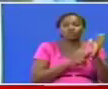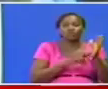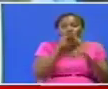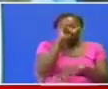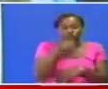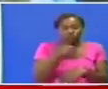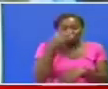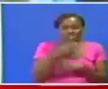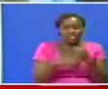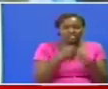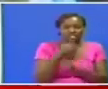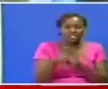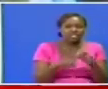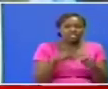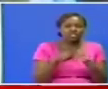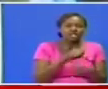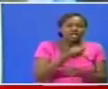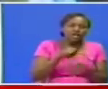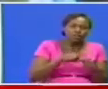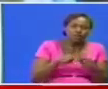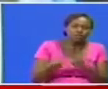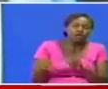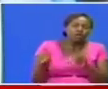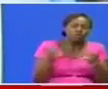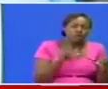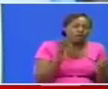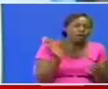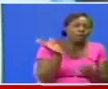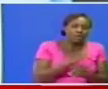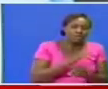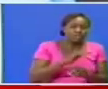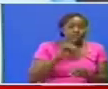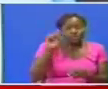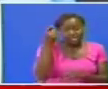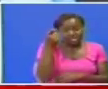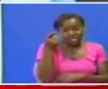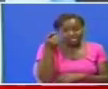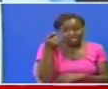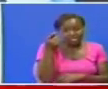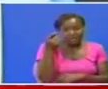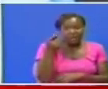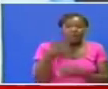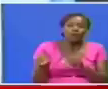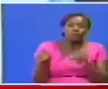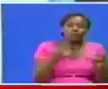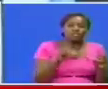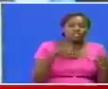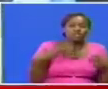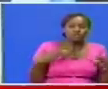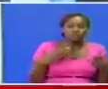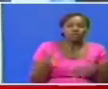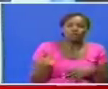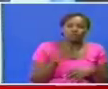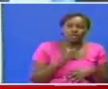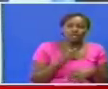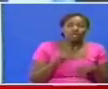year's election is about putting power back to the hands of Kenyans. It is about putting people first. You